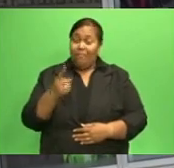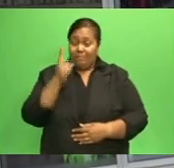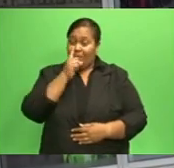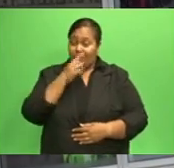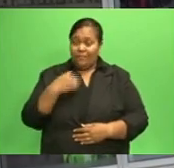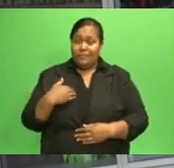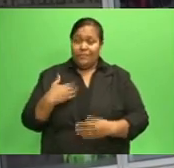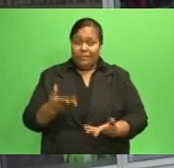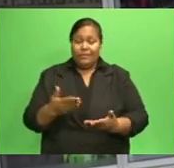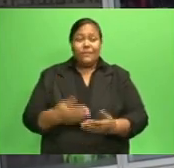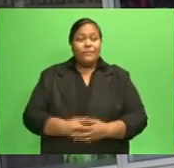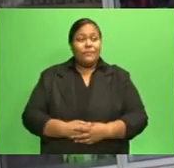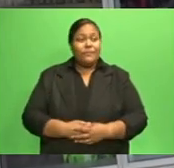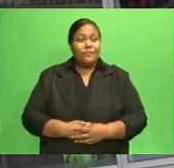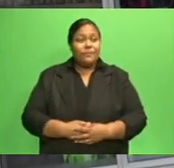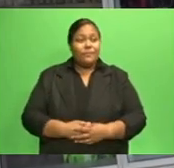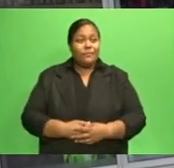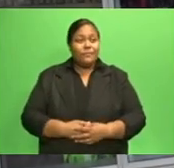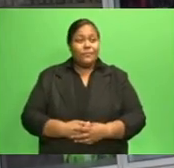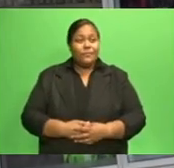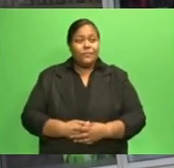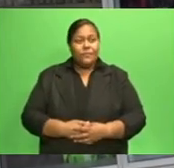this pandemic,